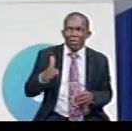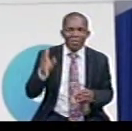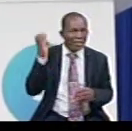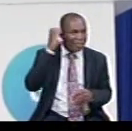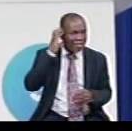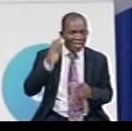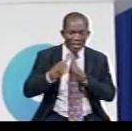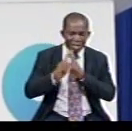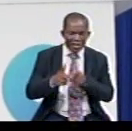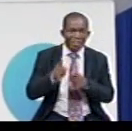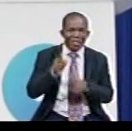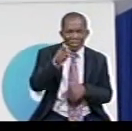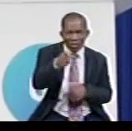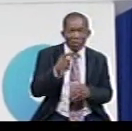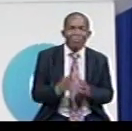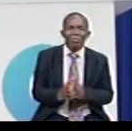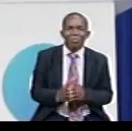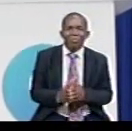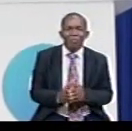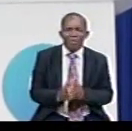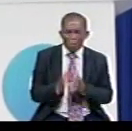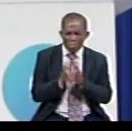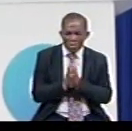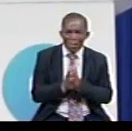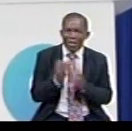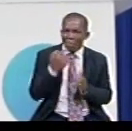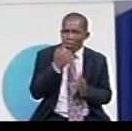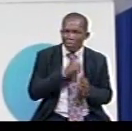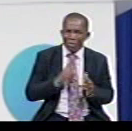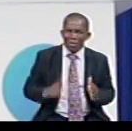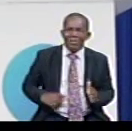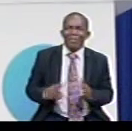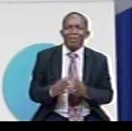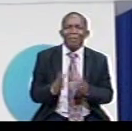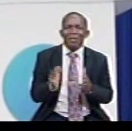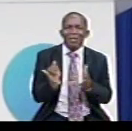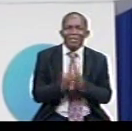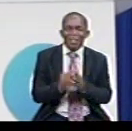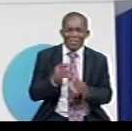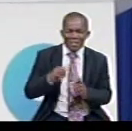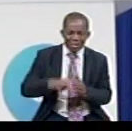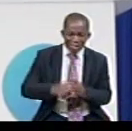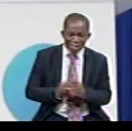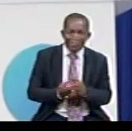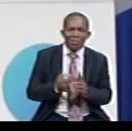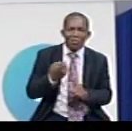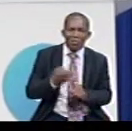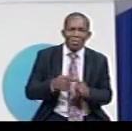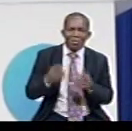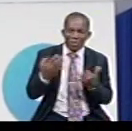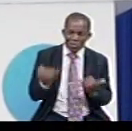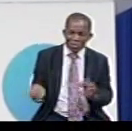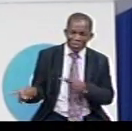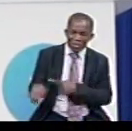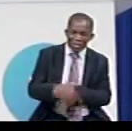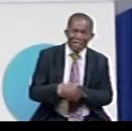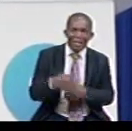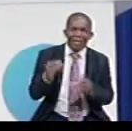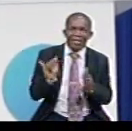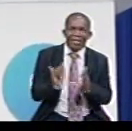answer. Pray and tell the Lord that beginning tonight, there'll be a